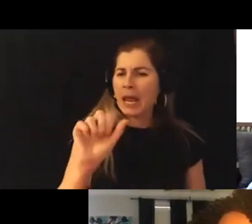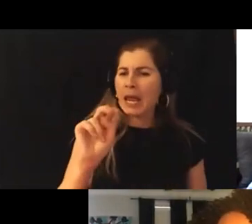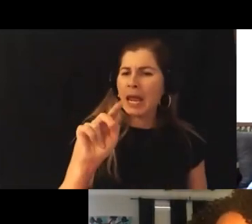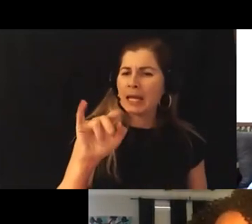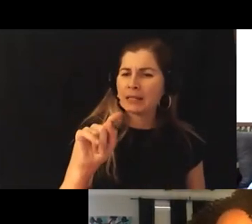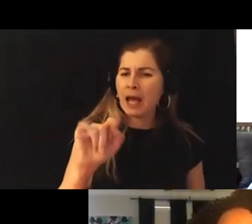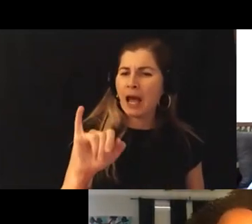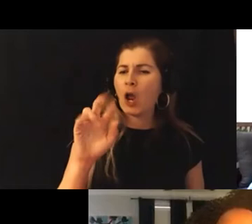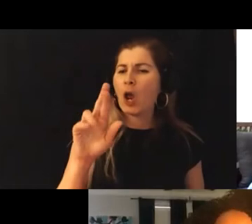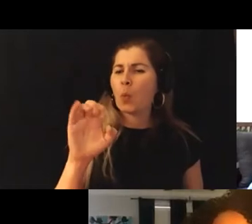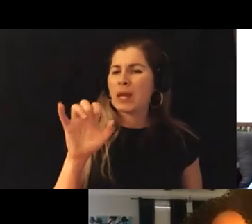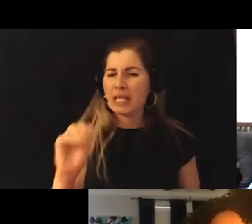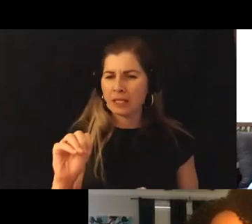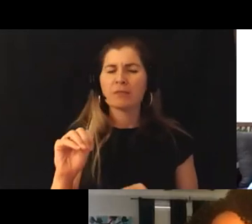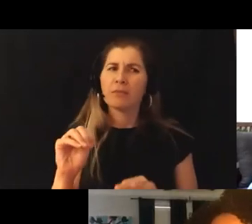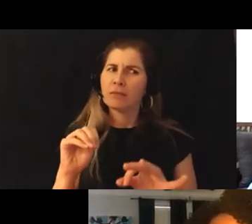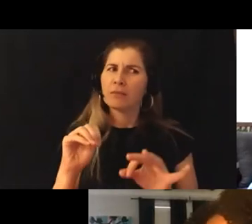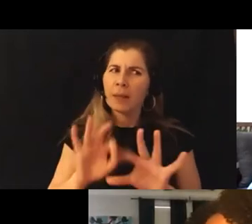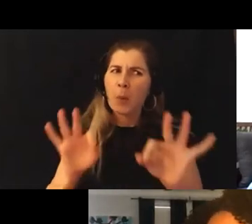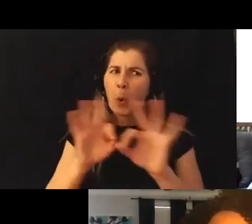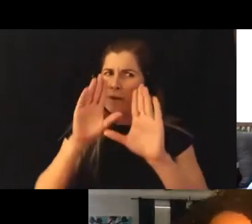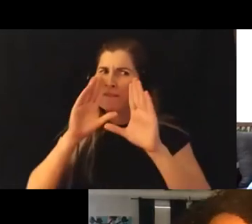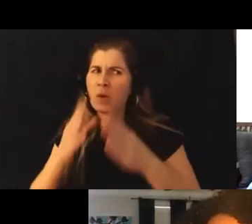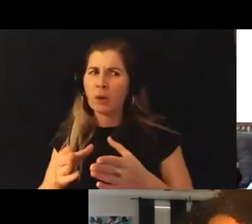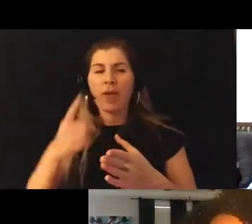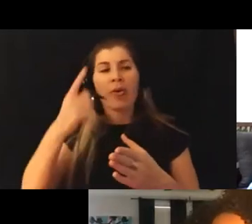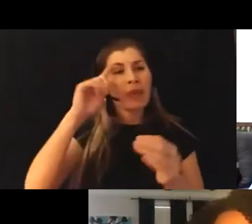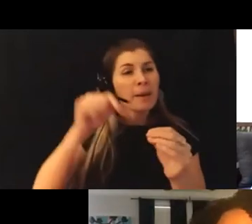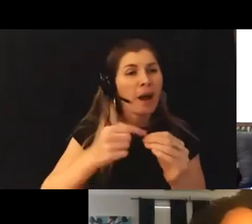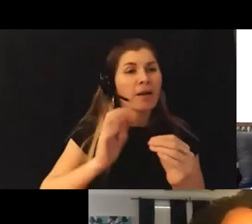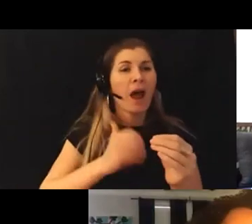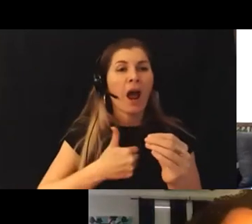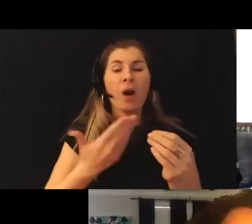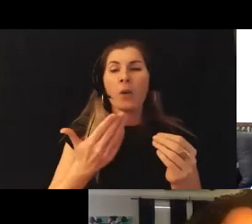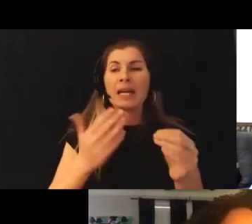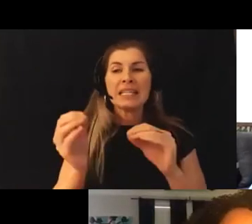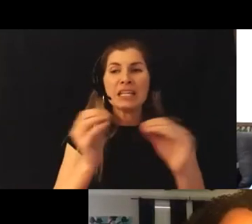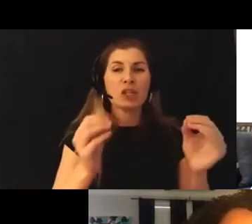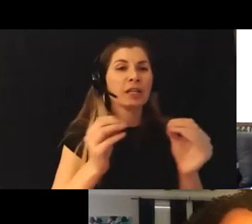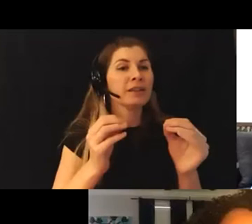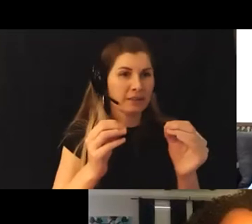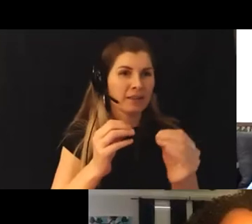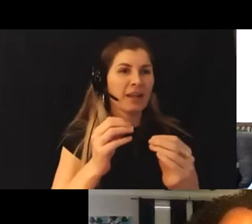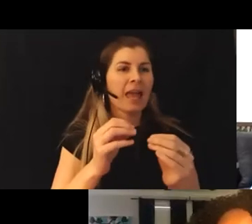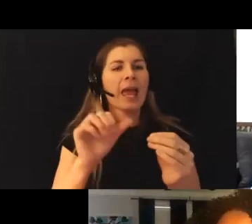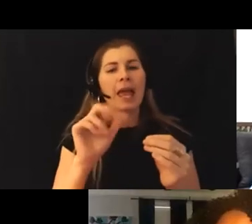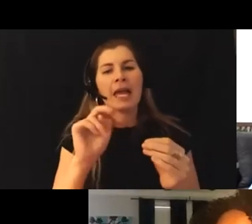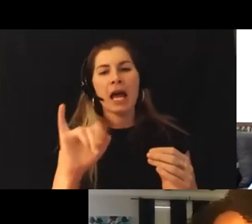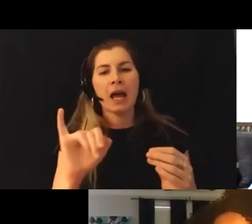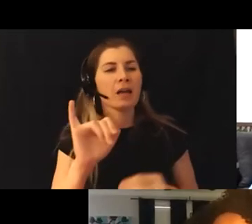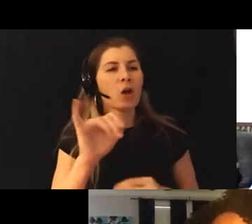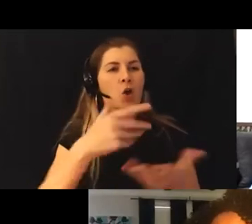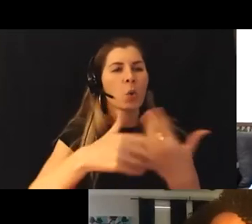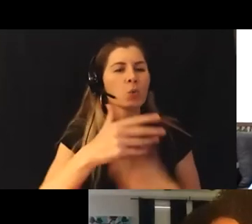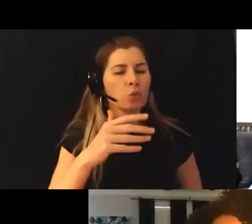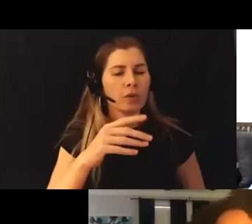in your instruction. So I would take a look at the teaching tolerance social justice standards. In Maryland, we are starting an initiative called